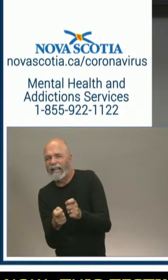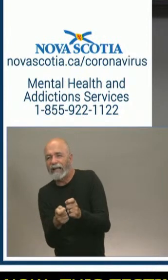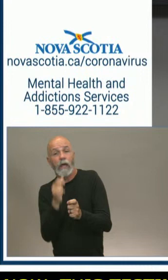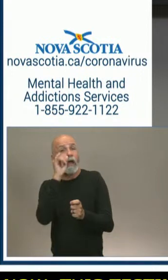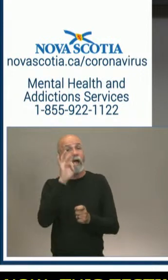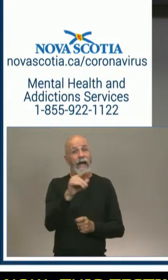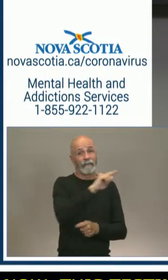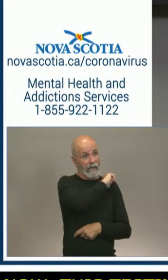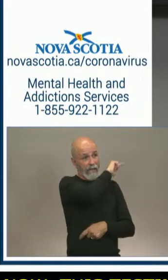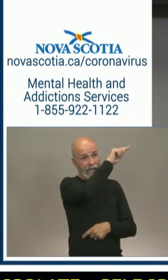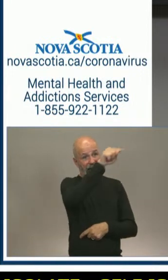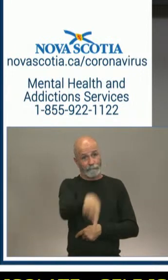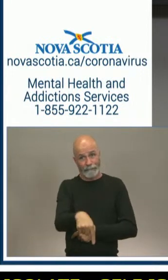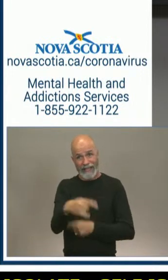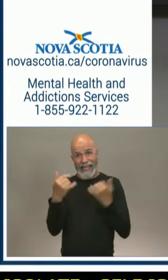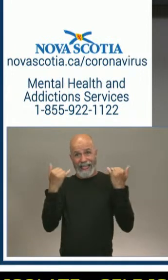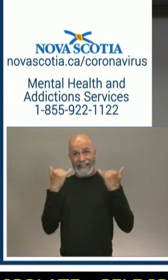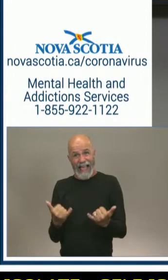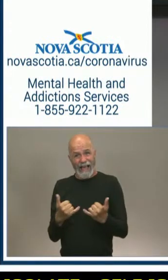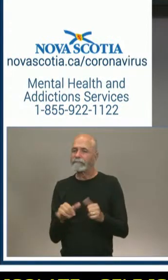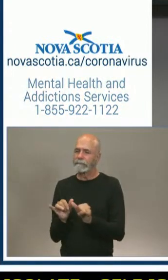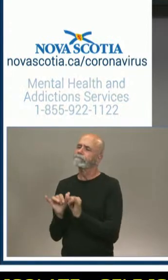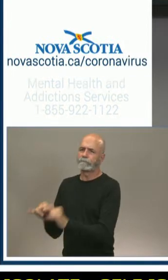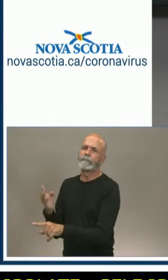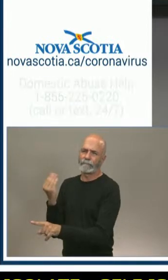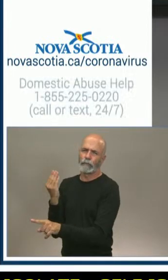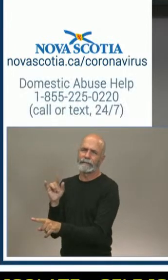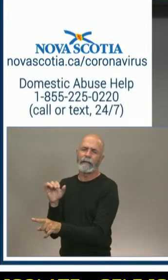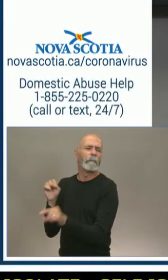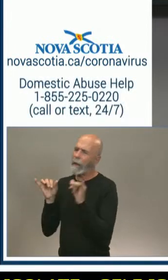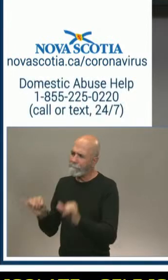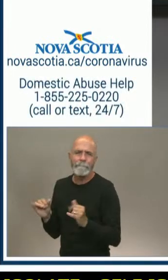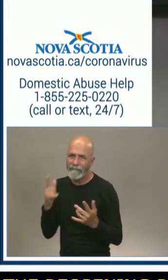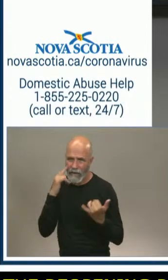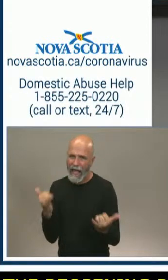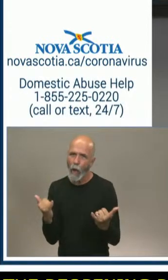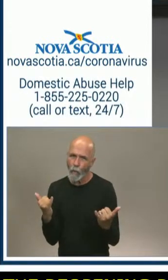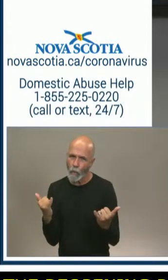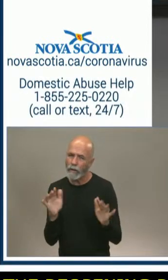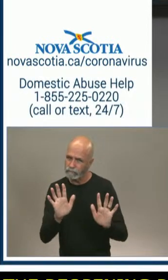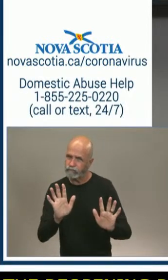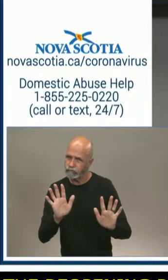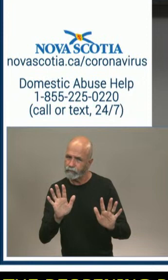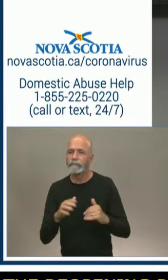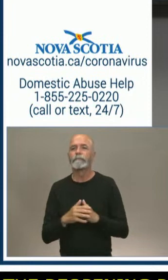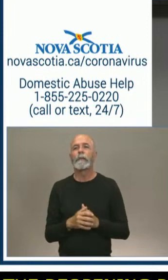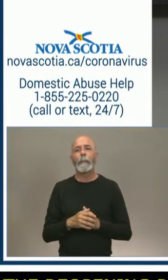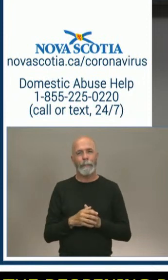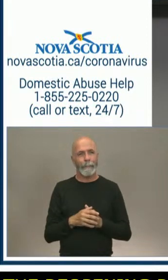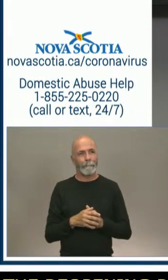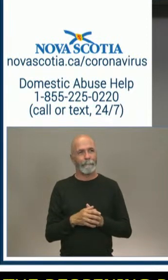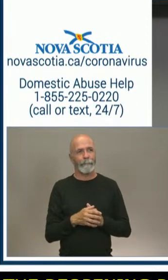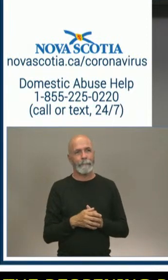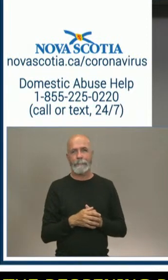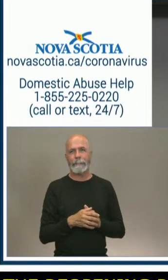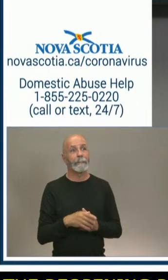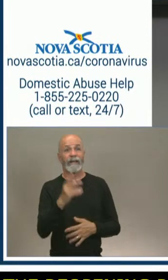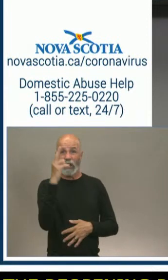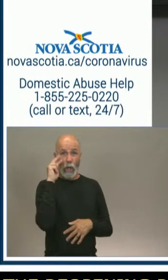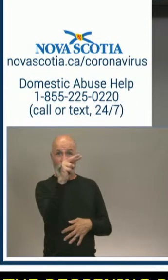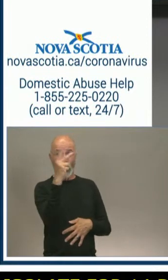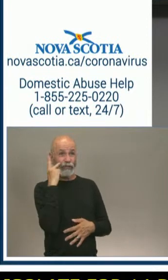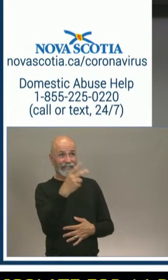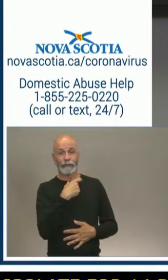14 days. In closing, I want to mention that the tie that the Premier and I are wearing today, it's a